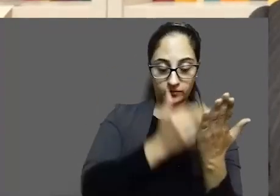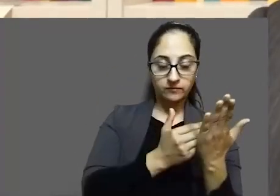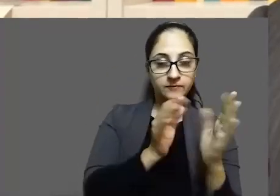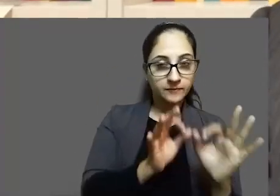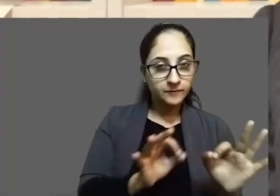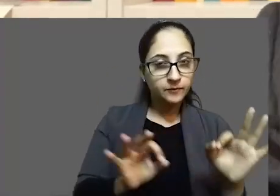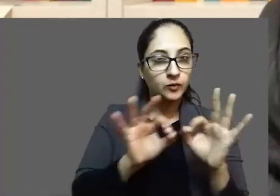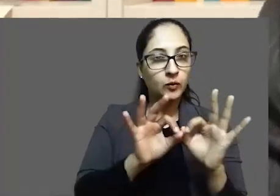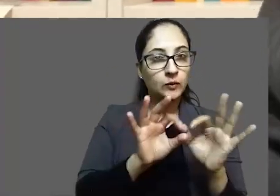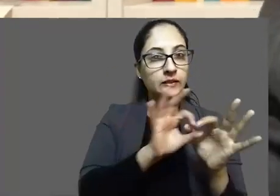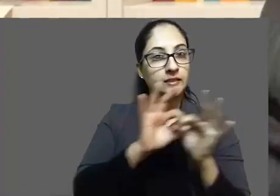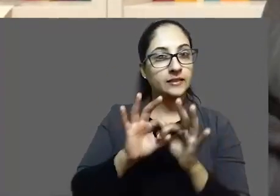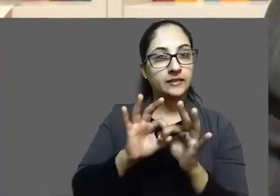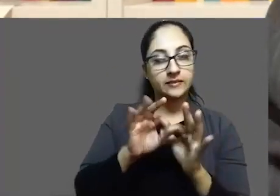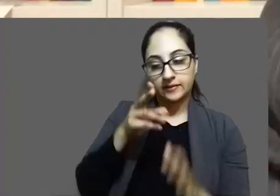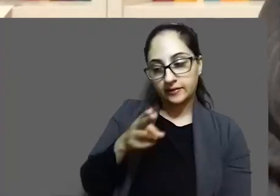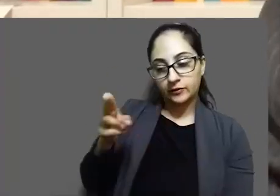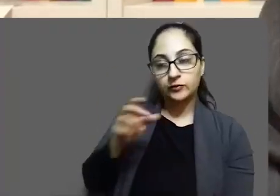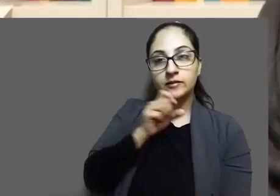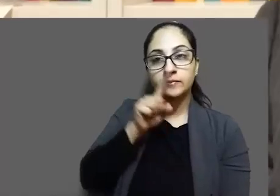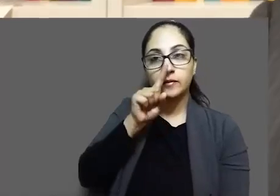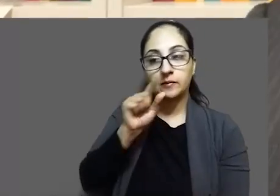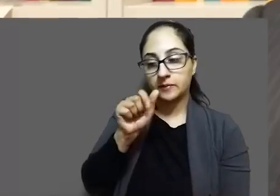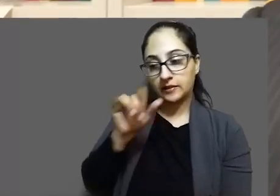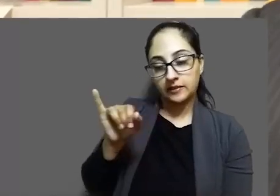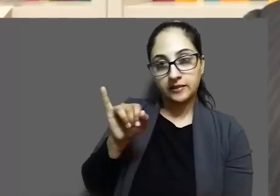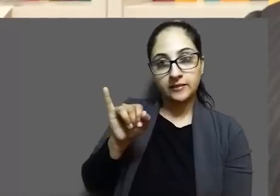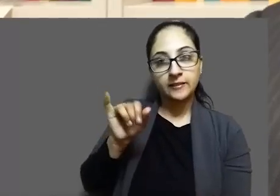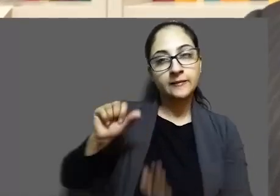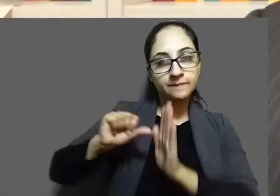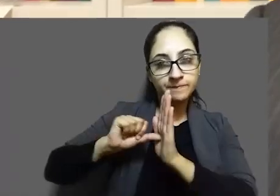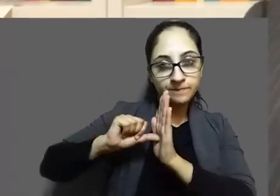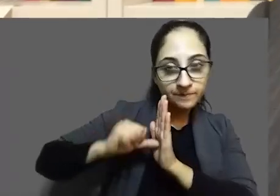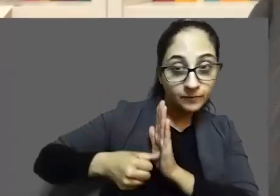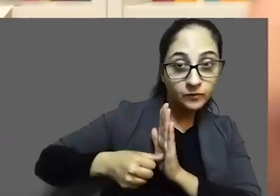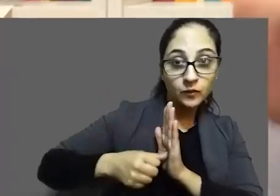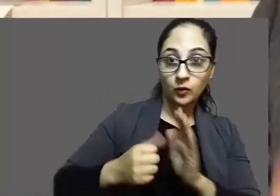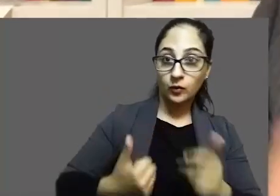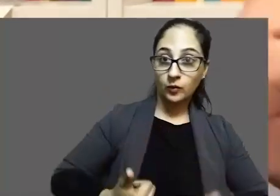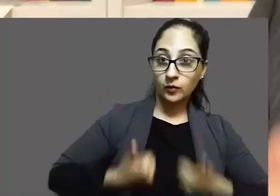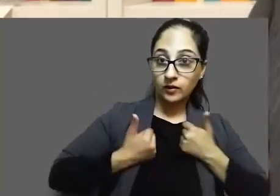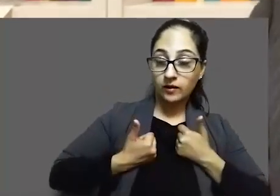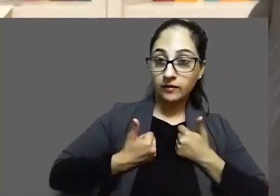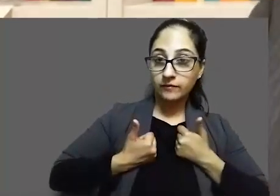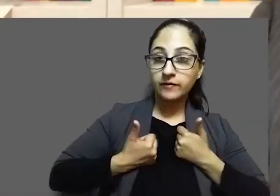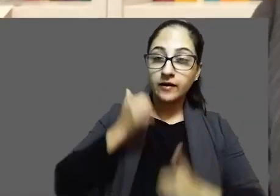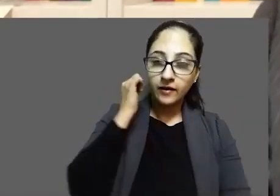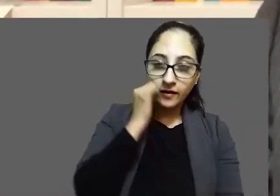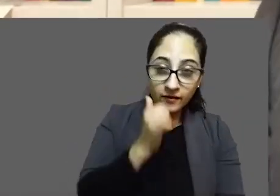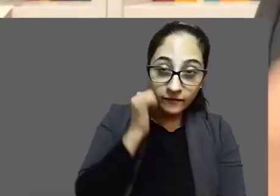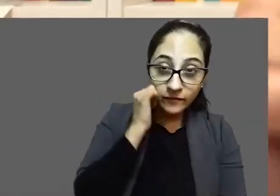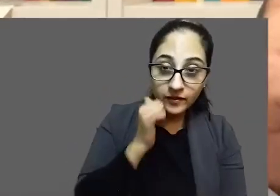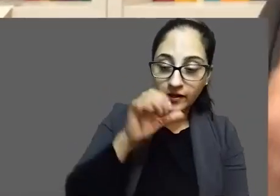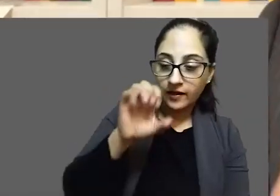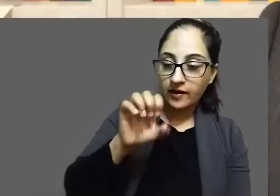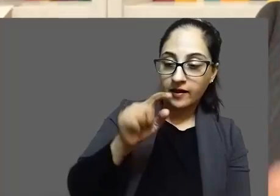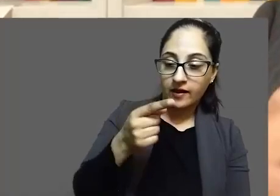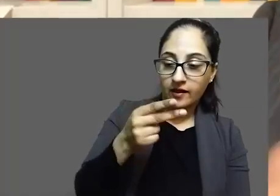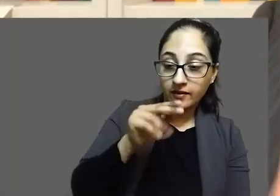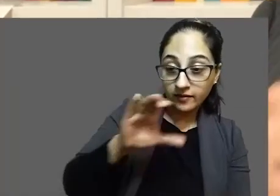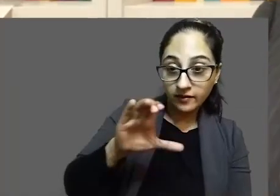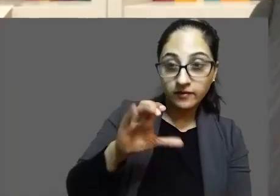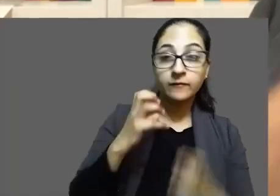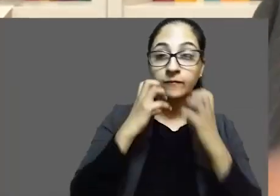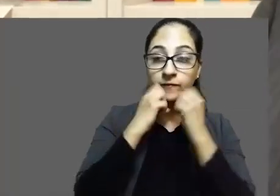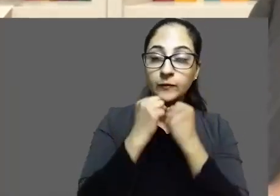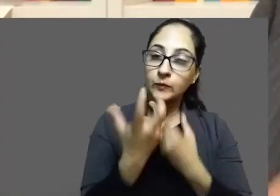on living our ethics, not at particular times, not at particular moments, but saying, I believe, as a function